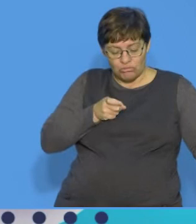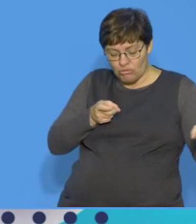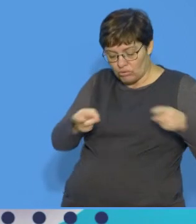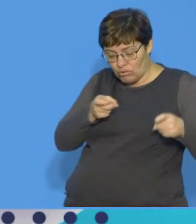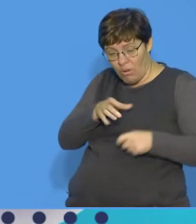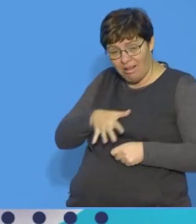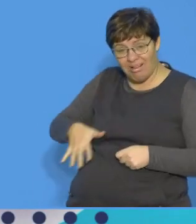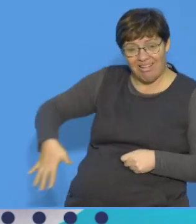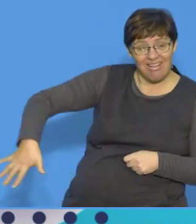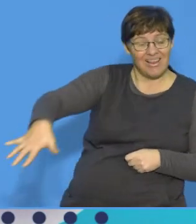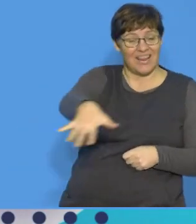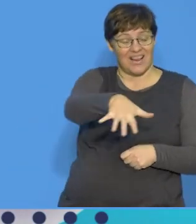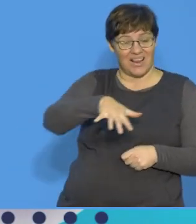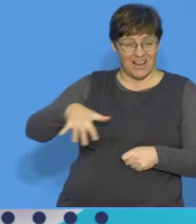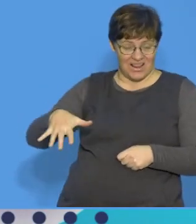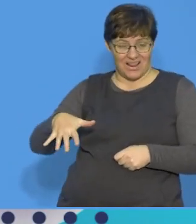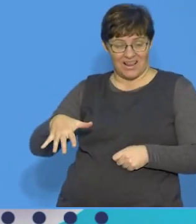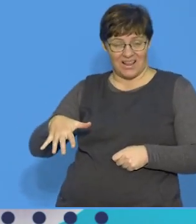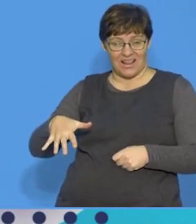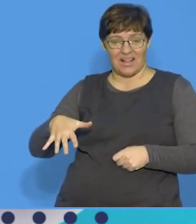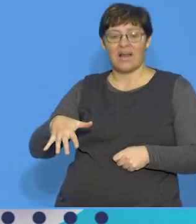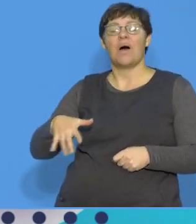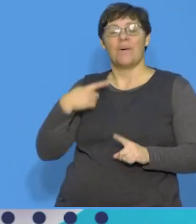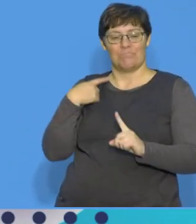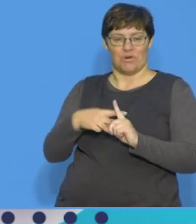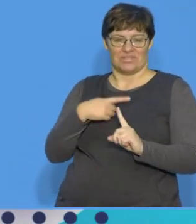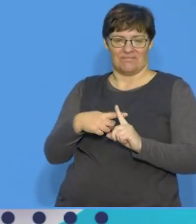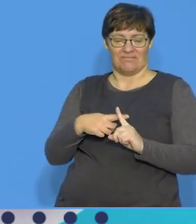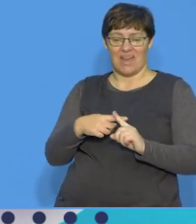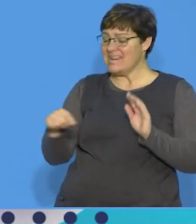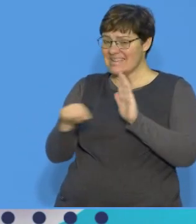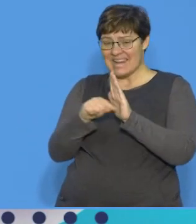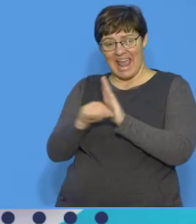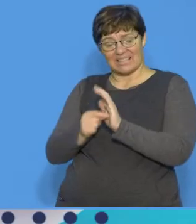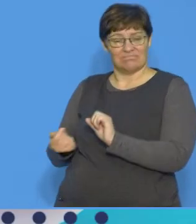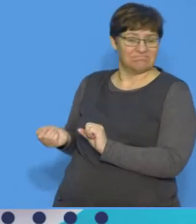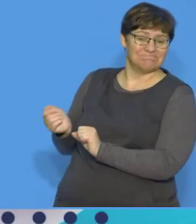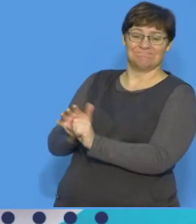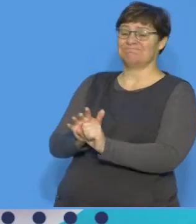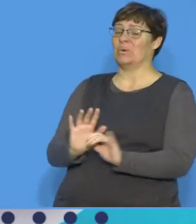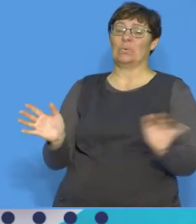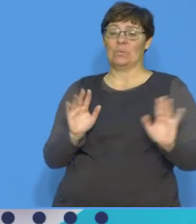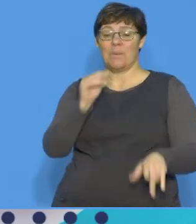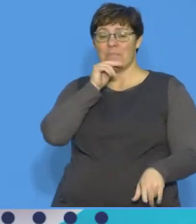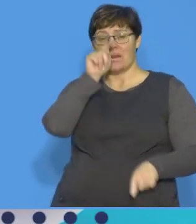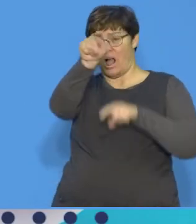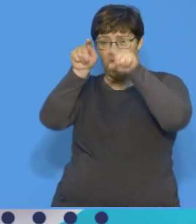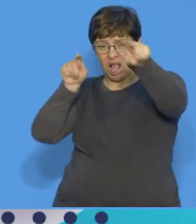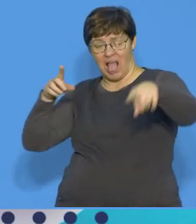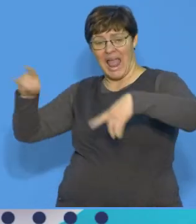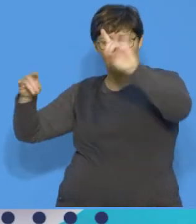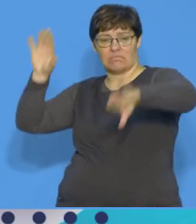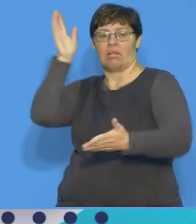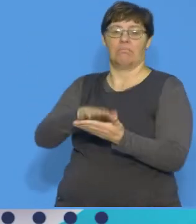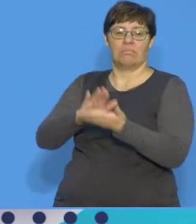is controlling the environment don't in fact bring about a huge extinction of